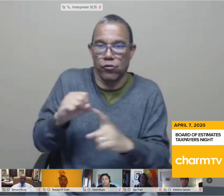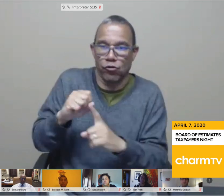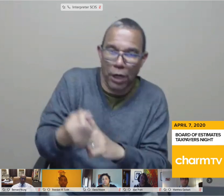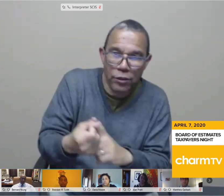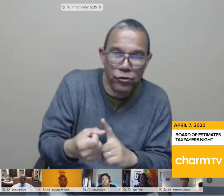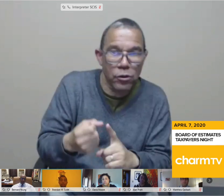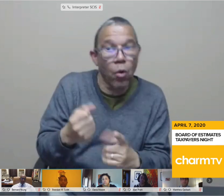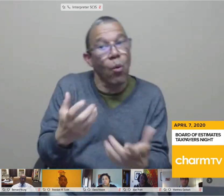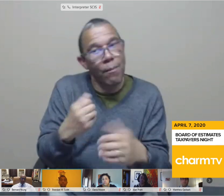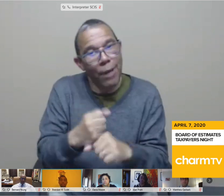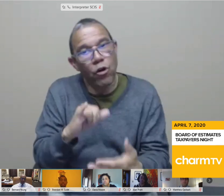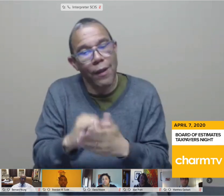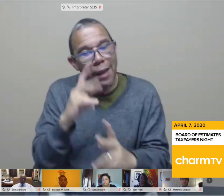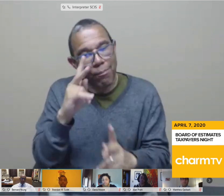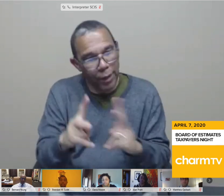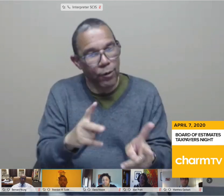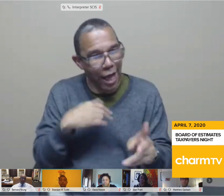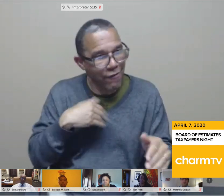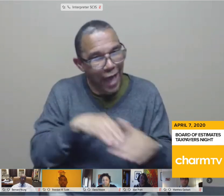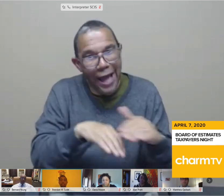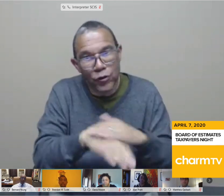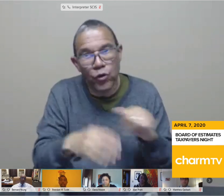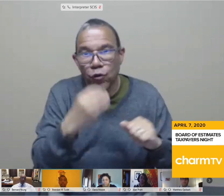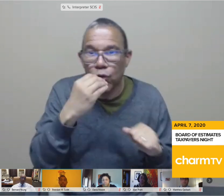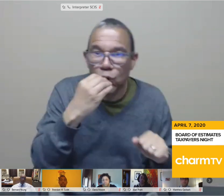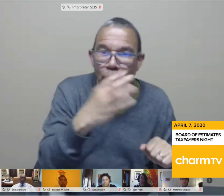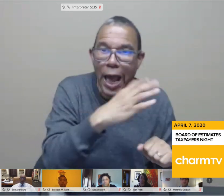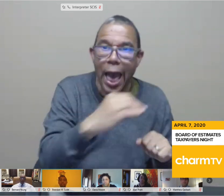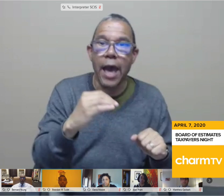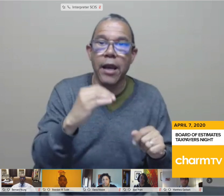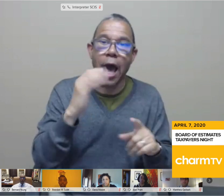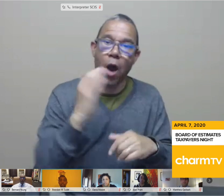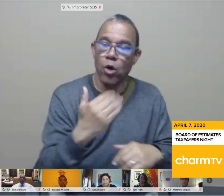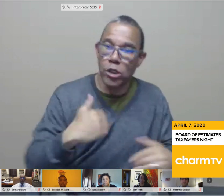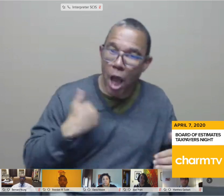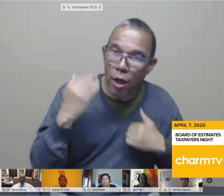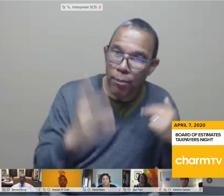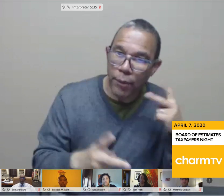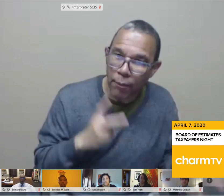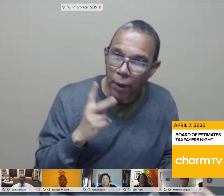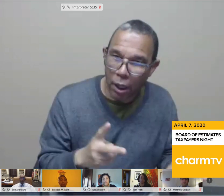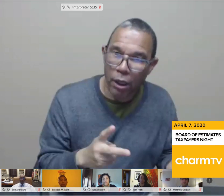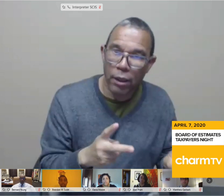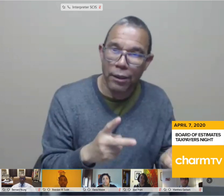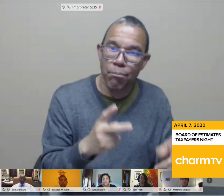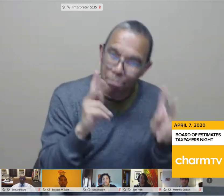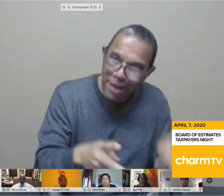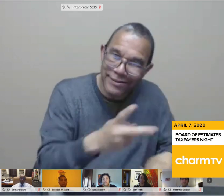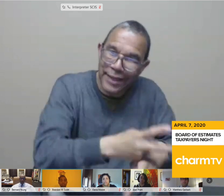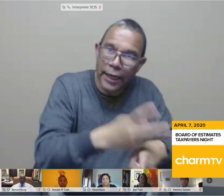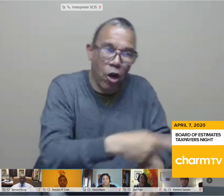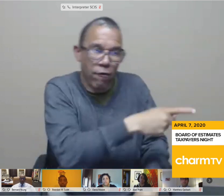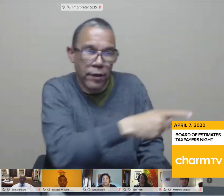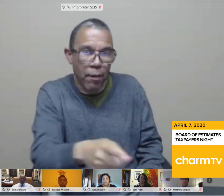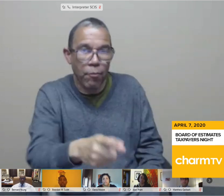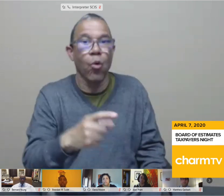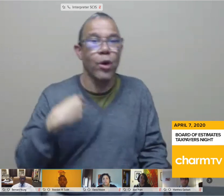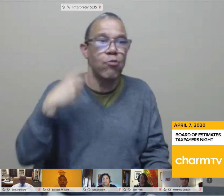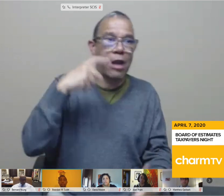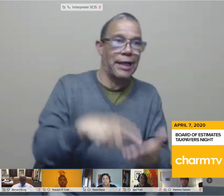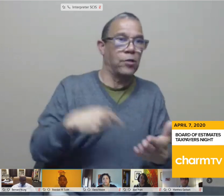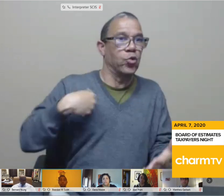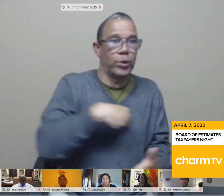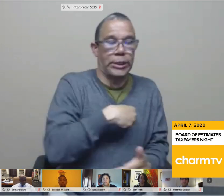importantly, our young people. It may seem like a daunting task, and we know that this is daunting, but again, we are Baltimore.